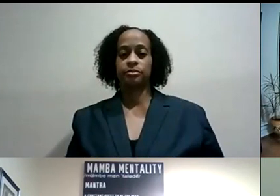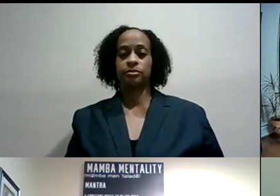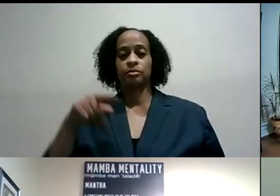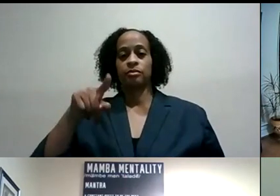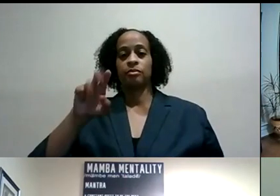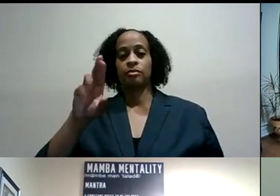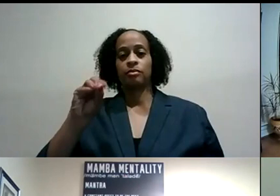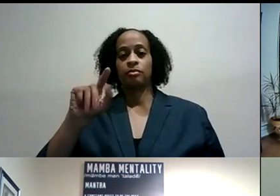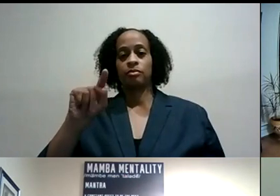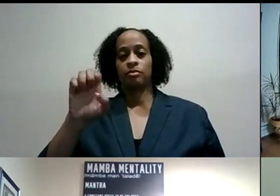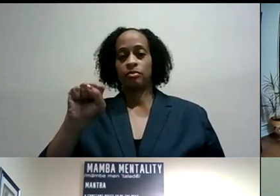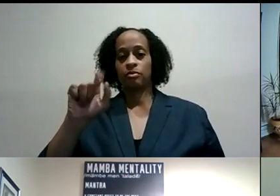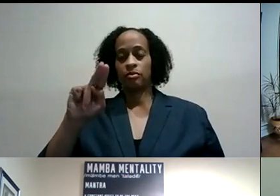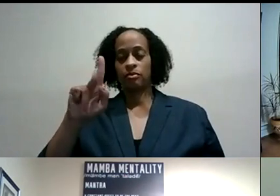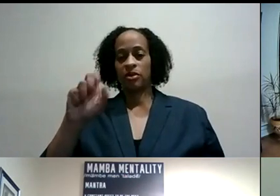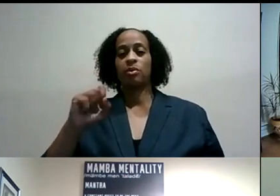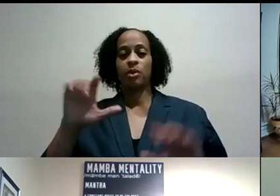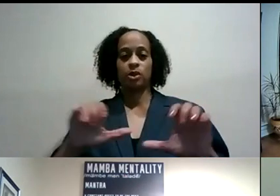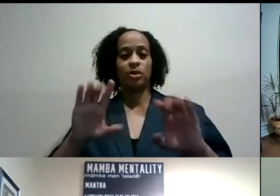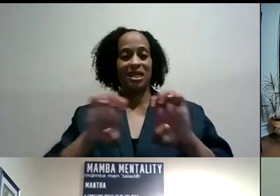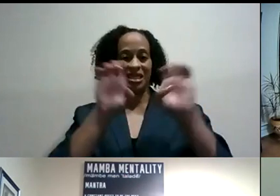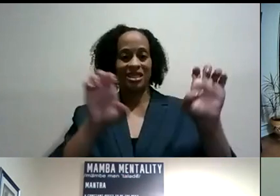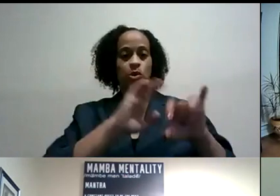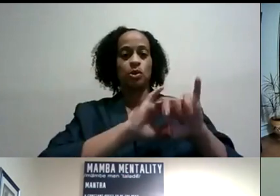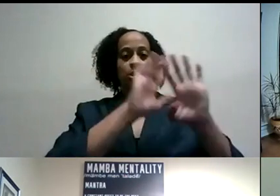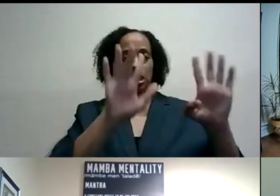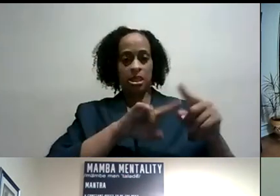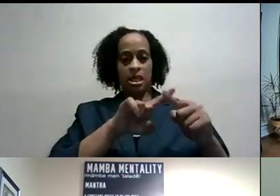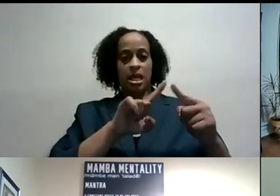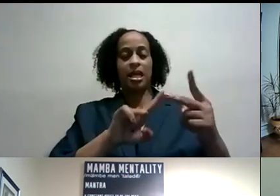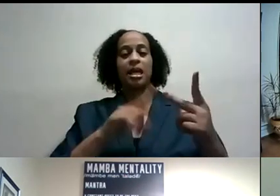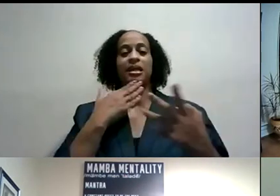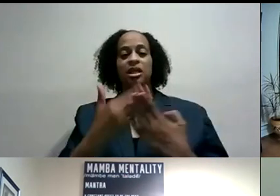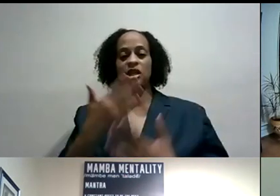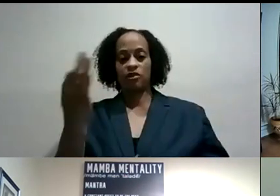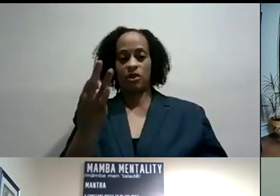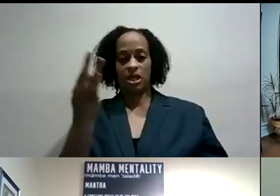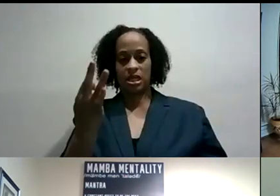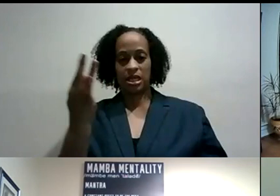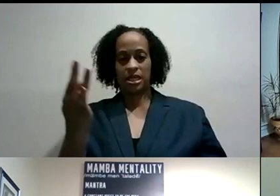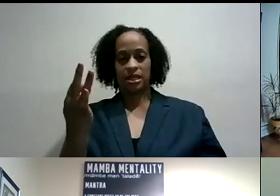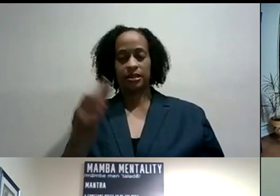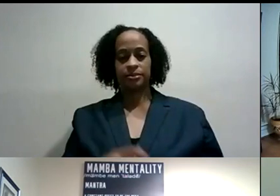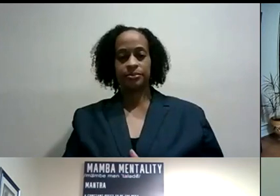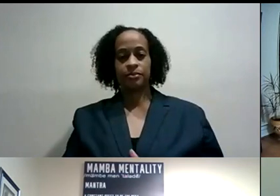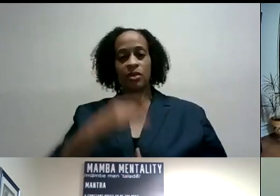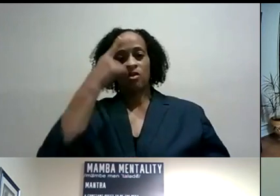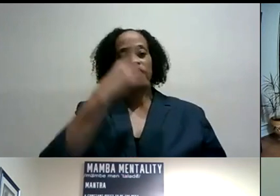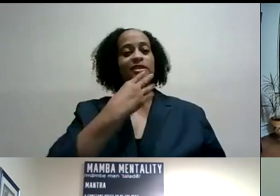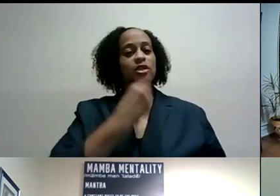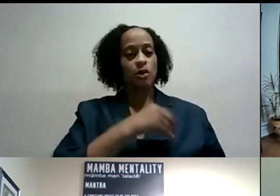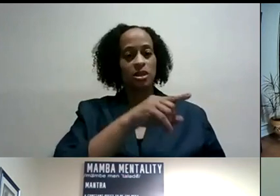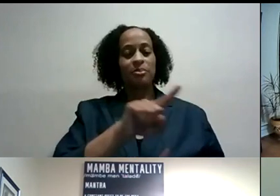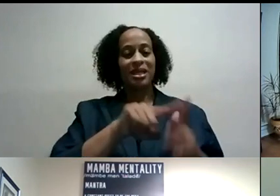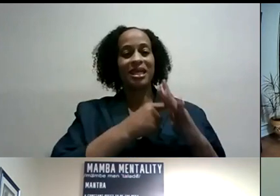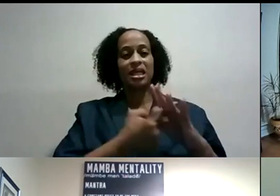do Easter Sunday and Good Friday. For the Jews, it's the beginning